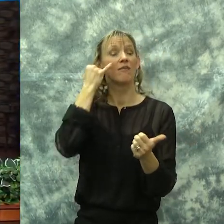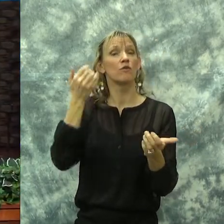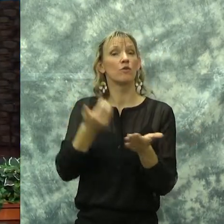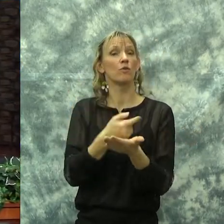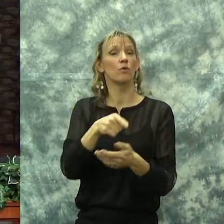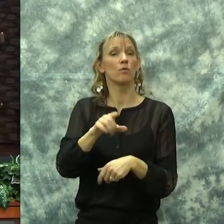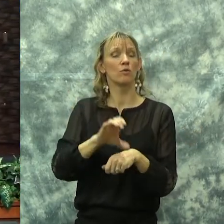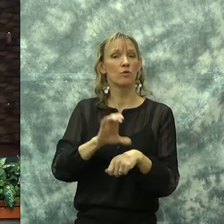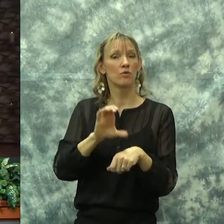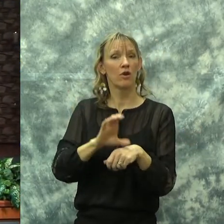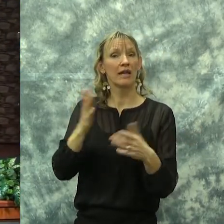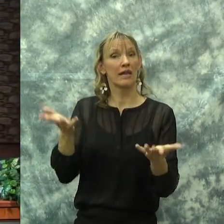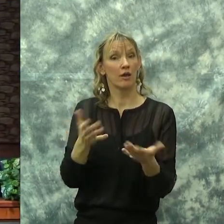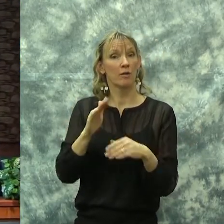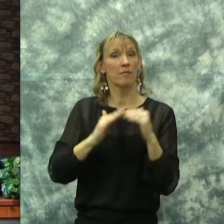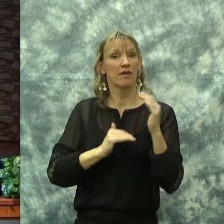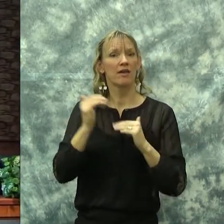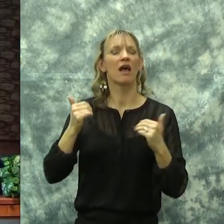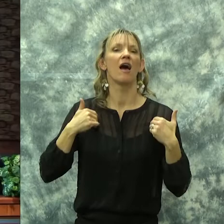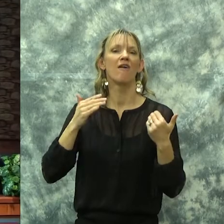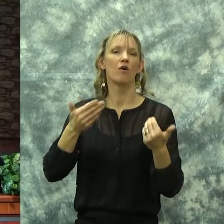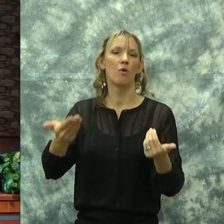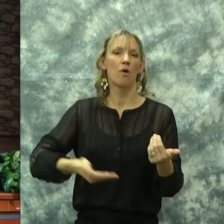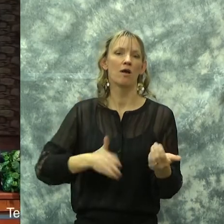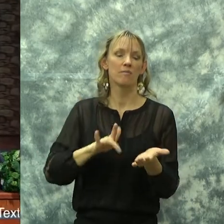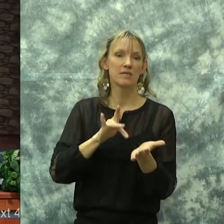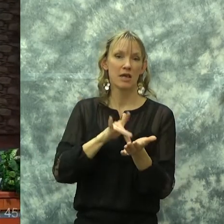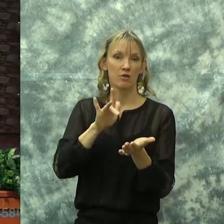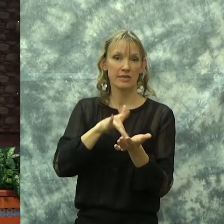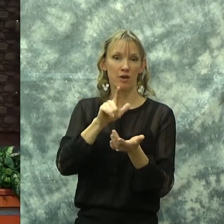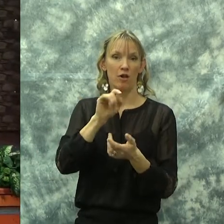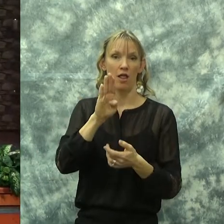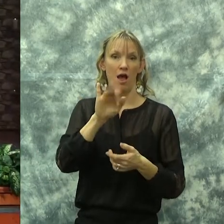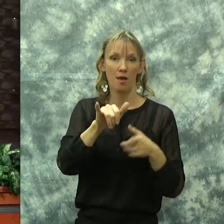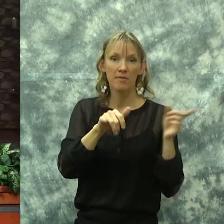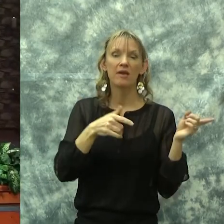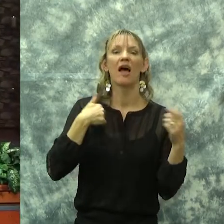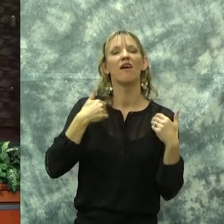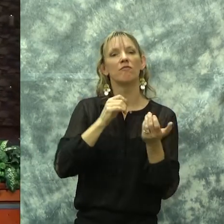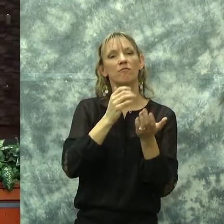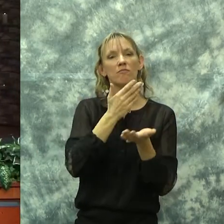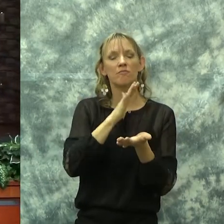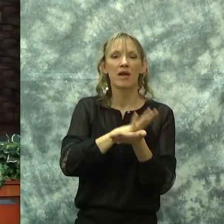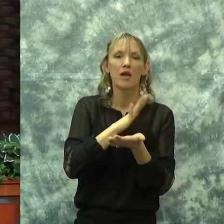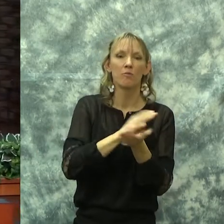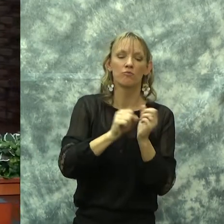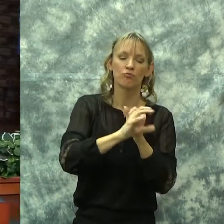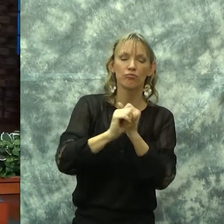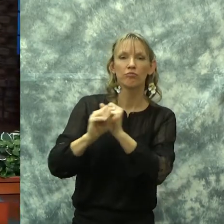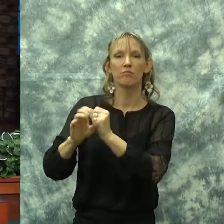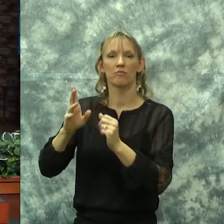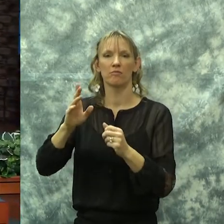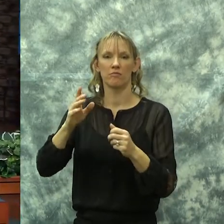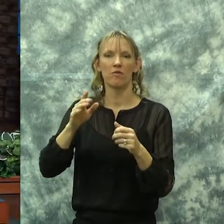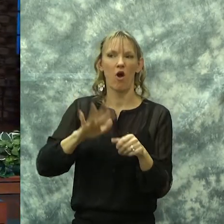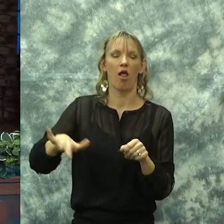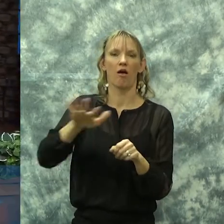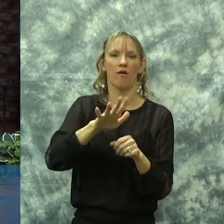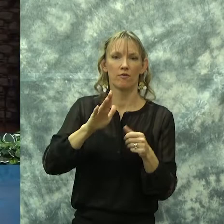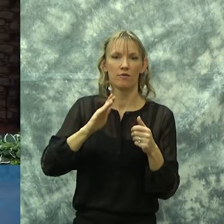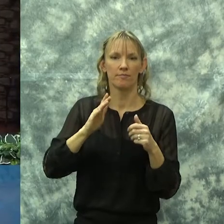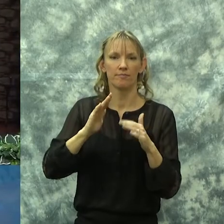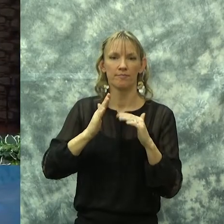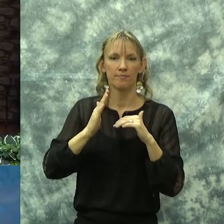our church and you're here in the building, there's a welcome center in the middle of the lobby and just pamphlets all about us all over. If you're watching